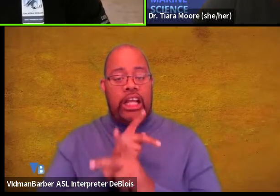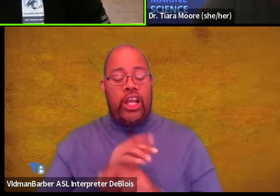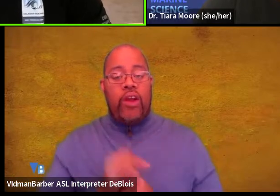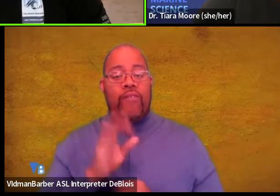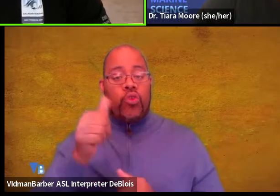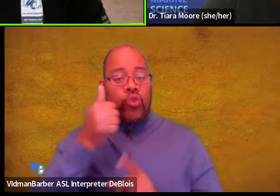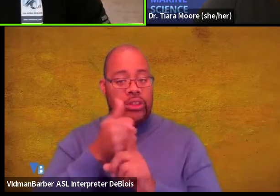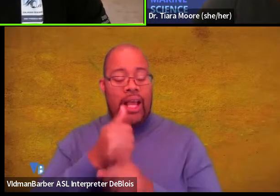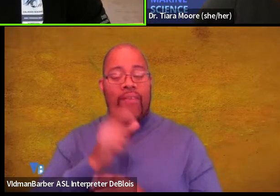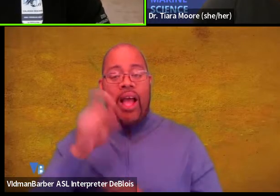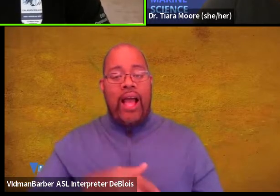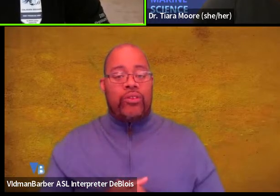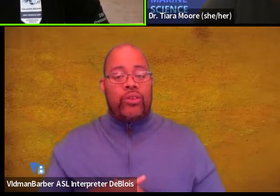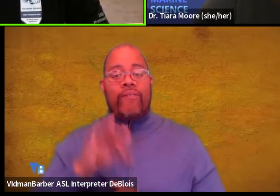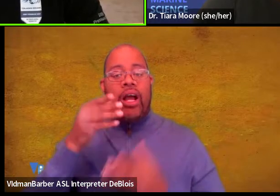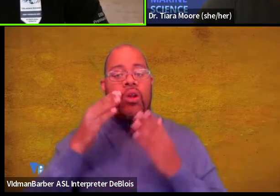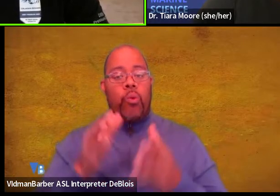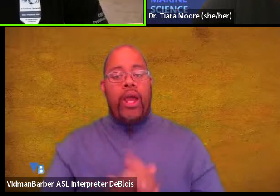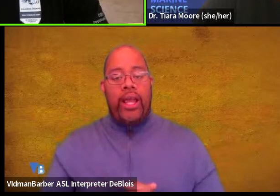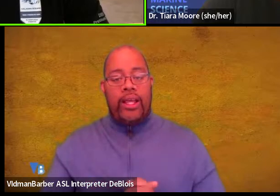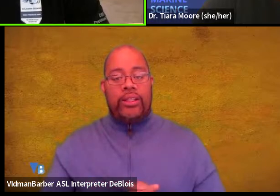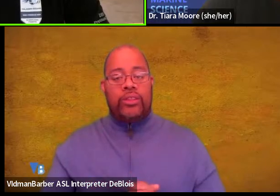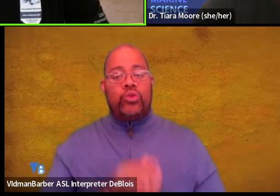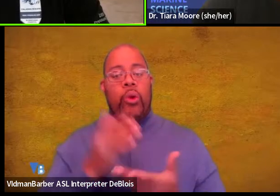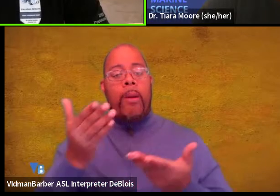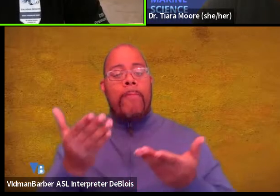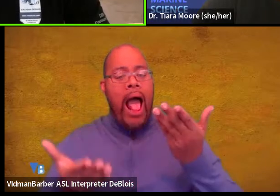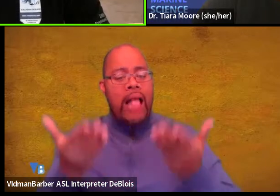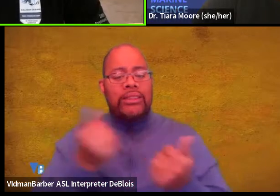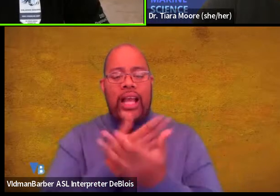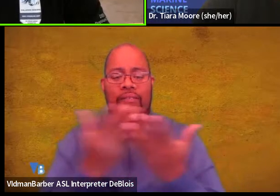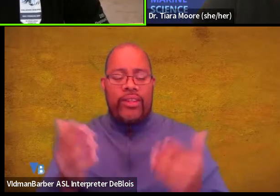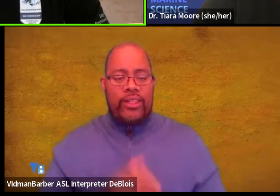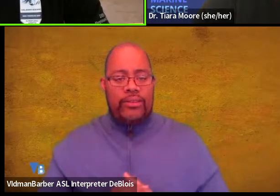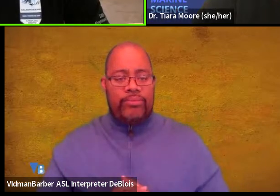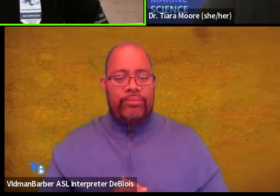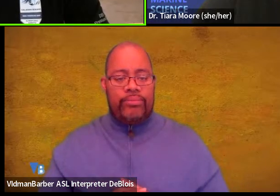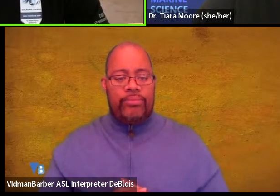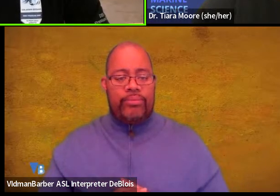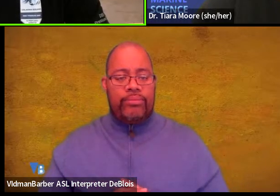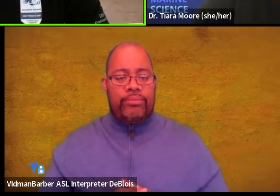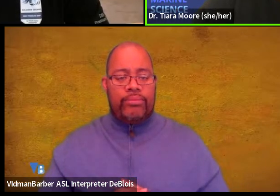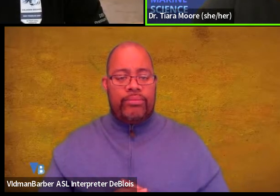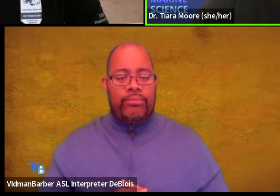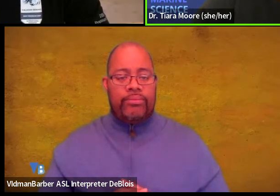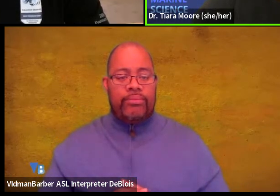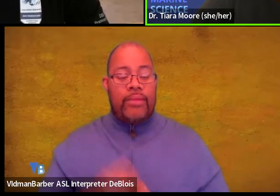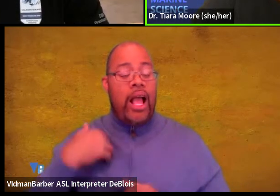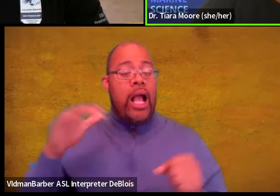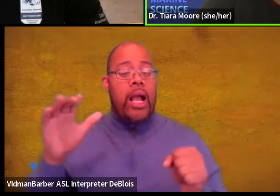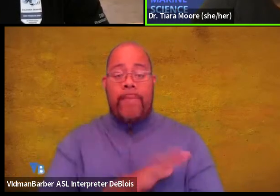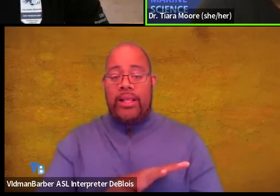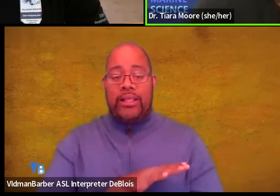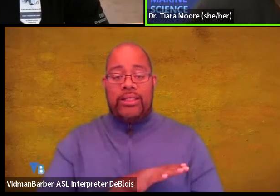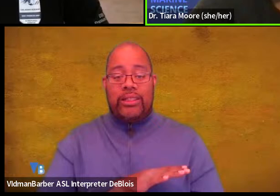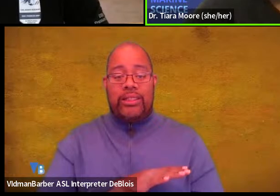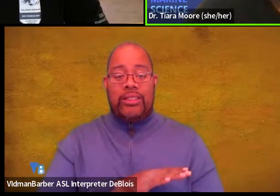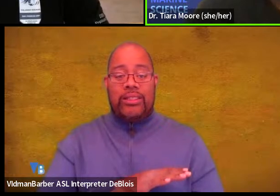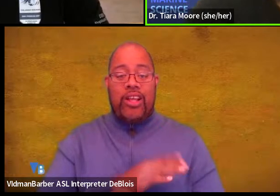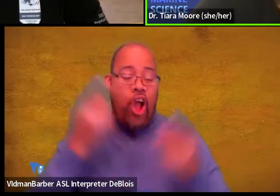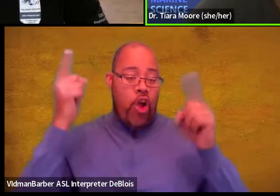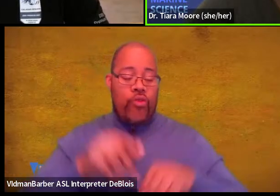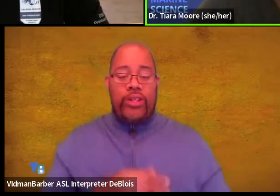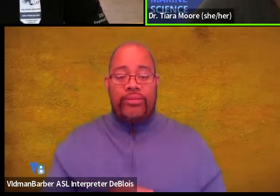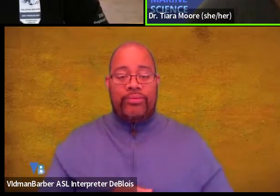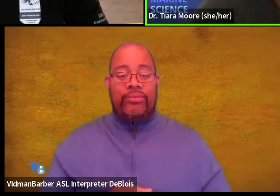of yourself. You've got to find a way to balance everything. I completely